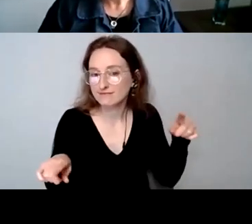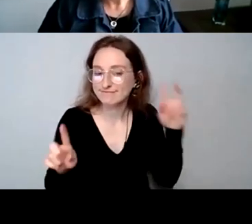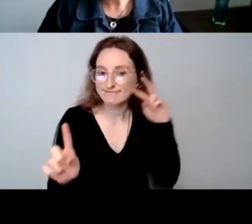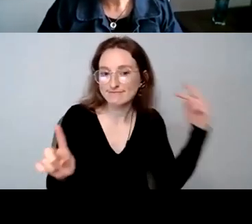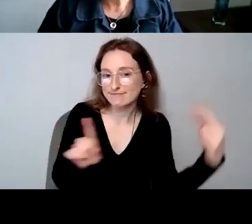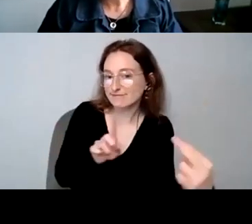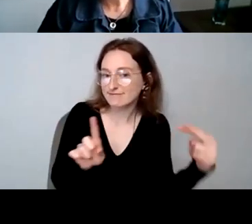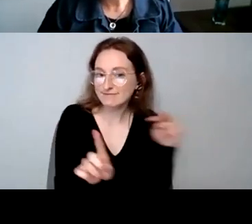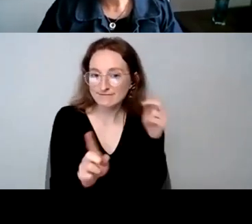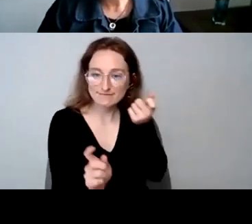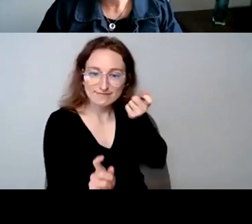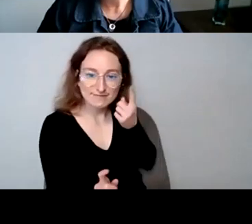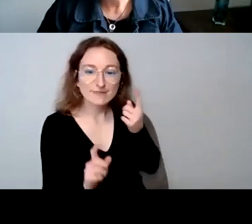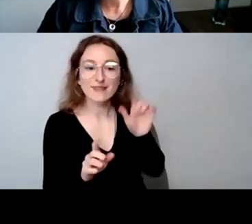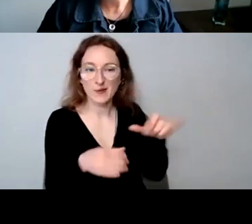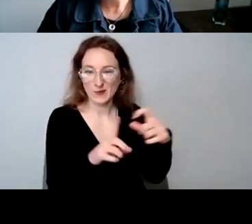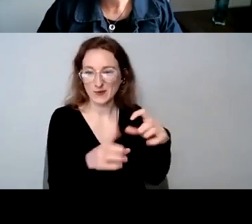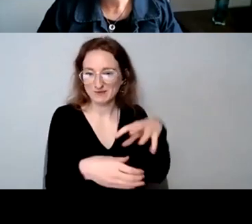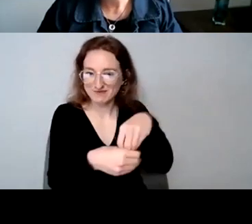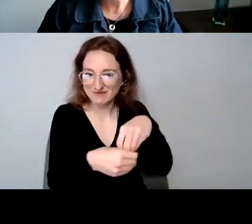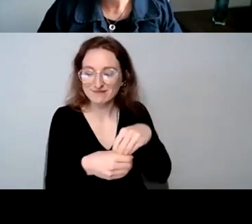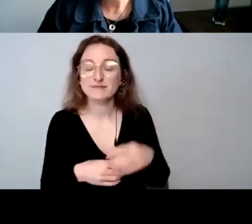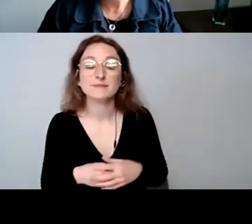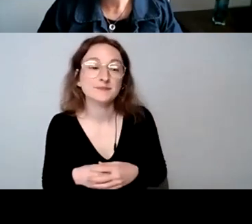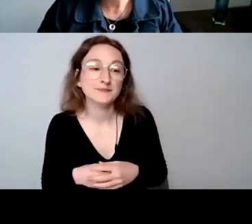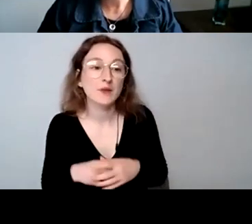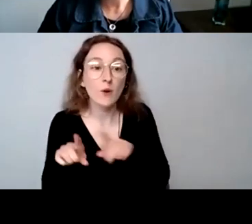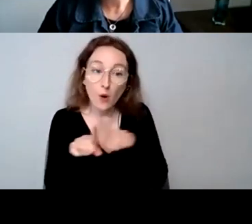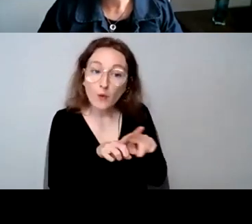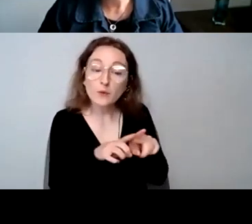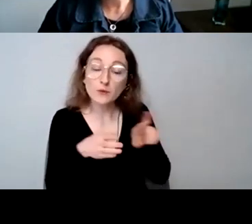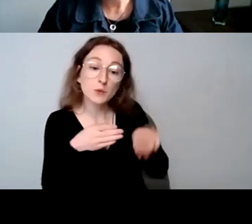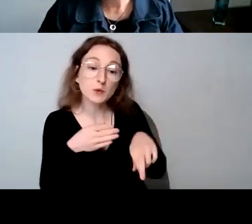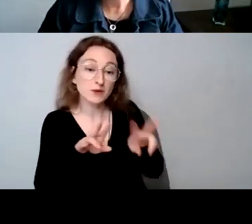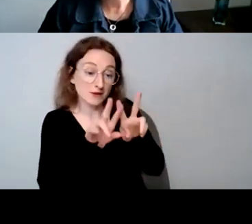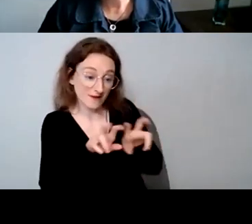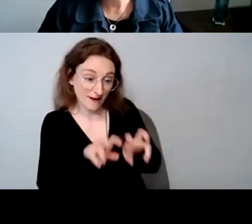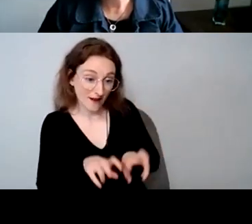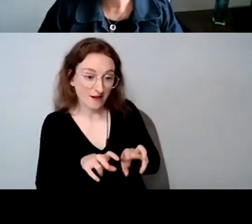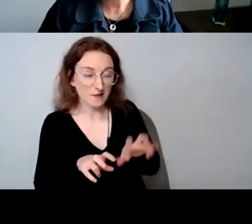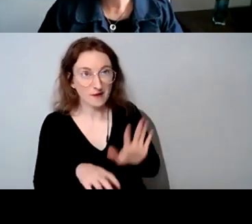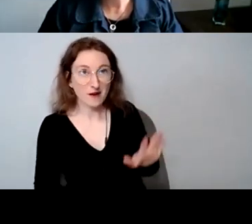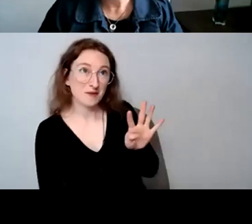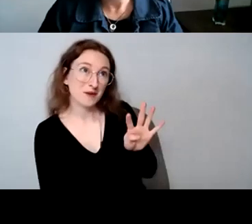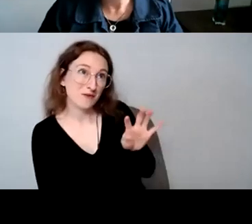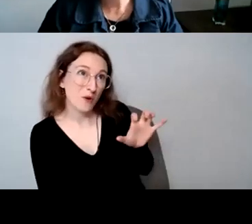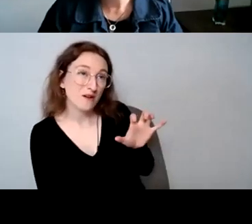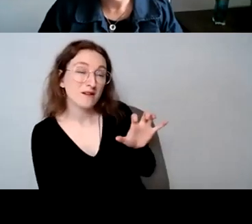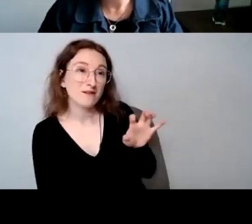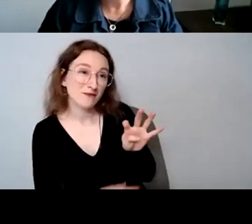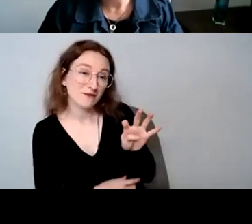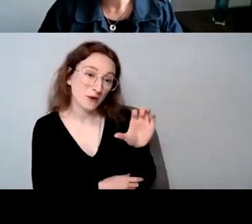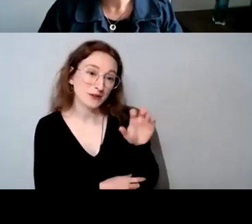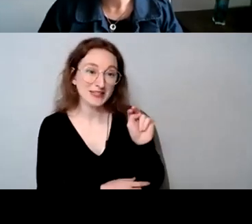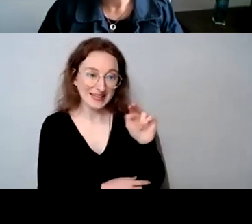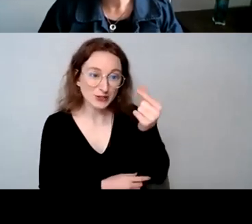that I have come across during fieldwork, as well as a result of an analysis almost about 400 NGO projects that